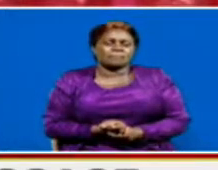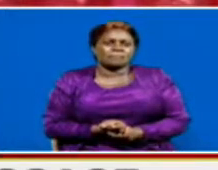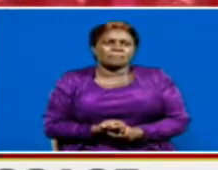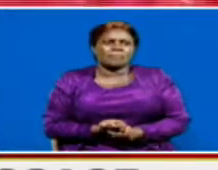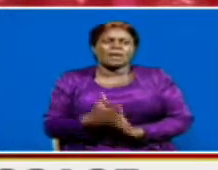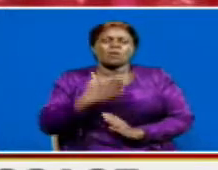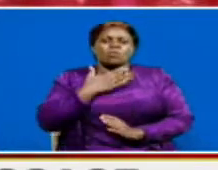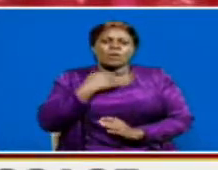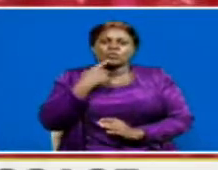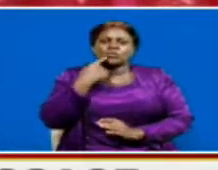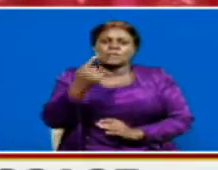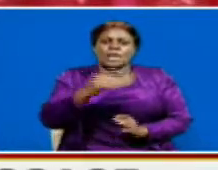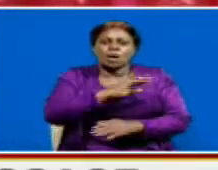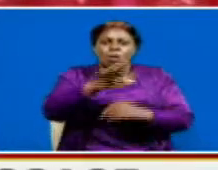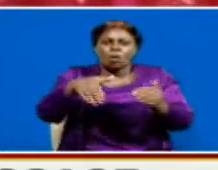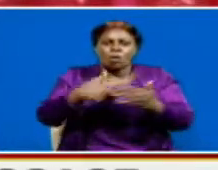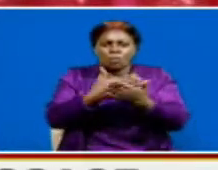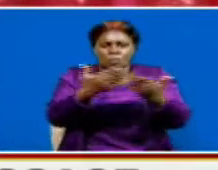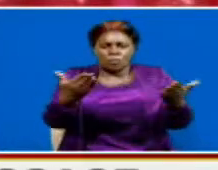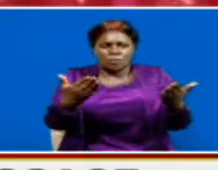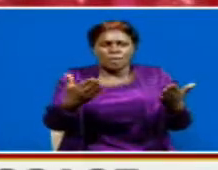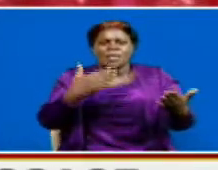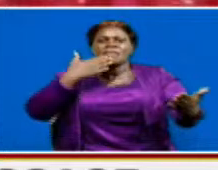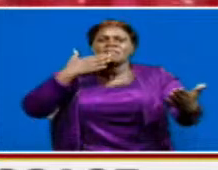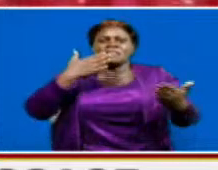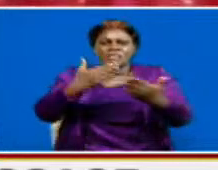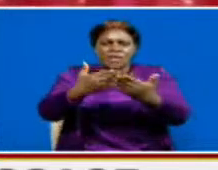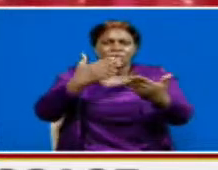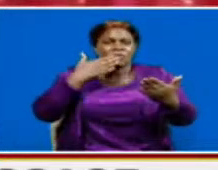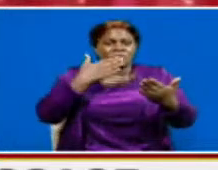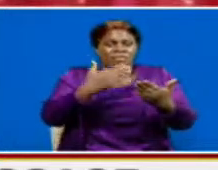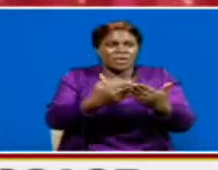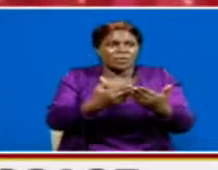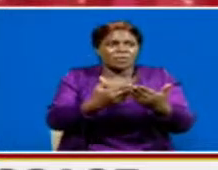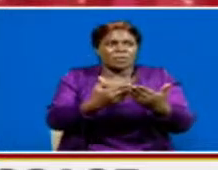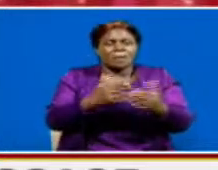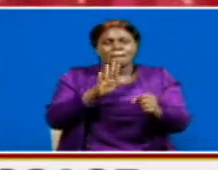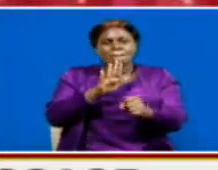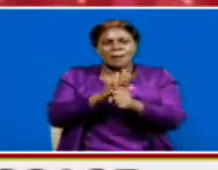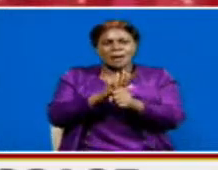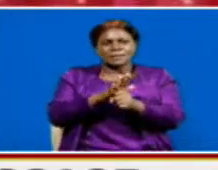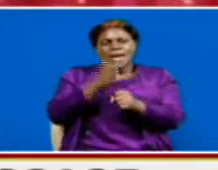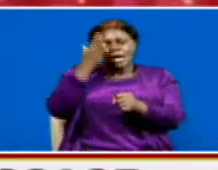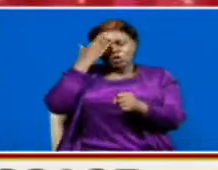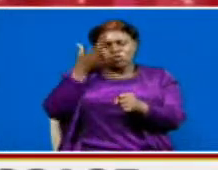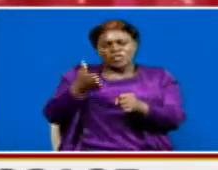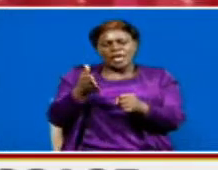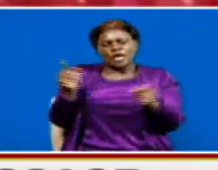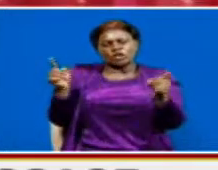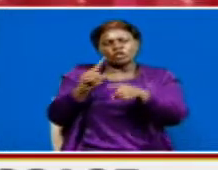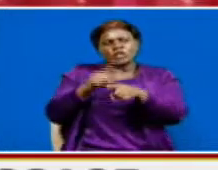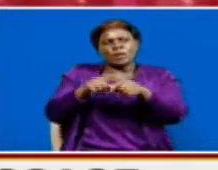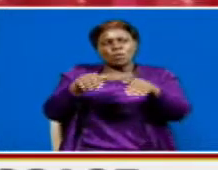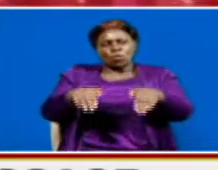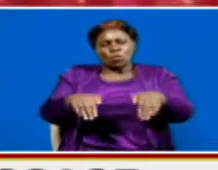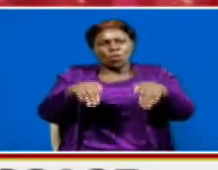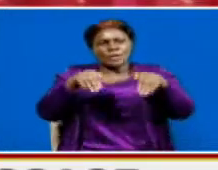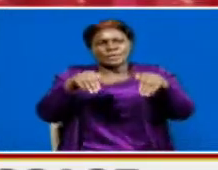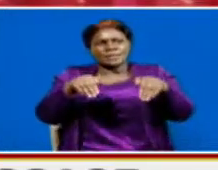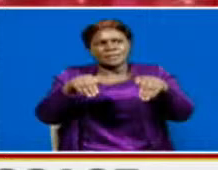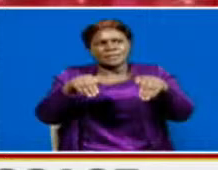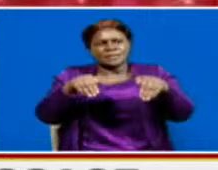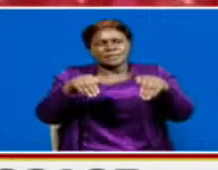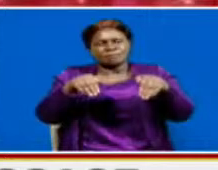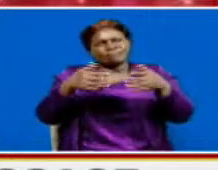I want to say to all of us, asanteni sana. I know we will be here for a while as we wait